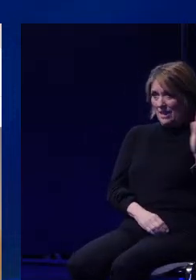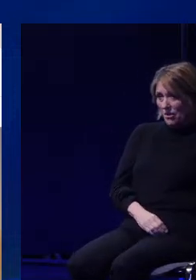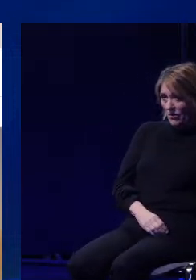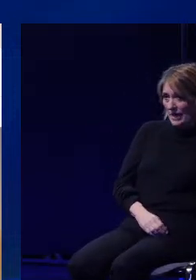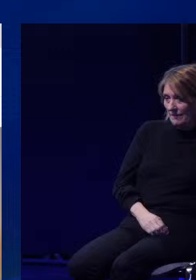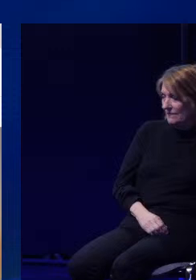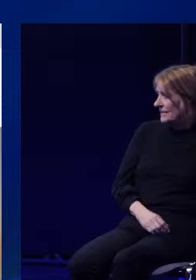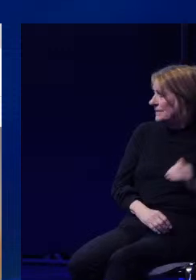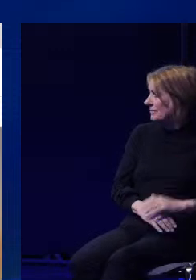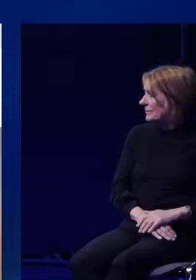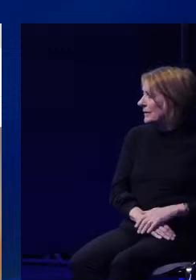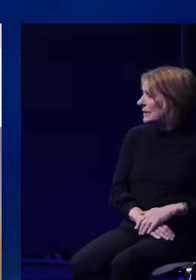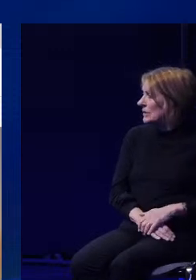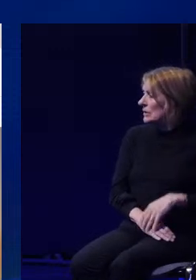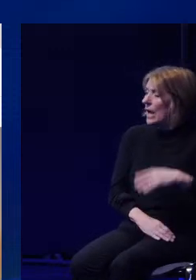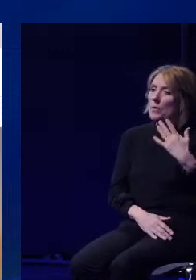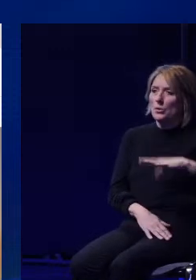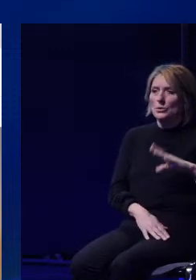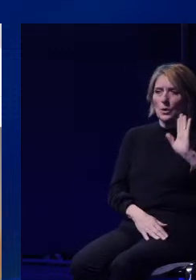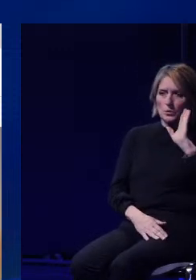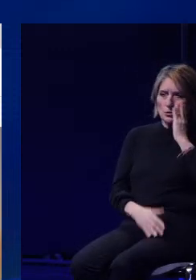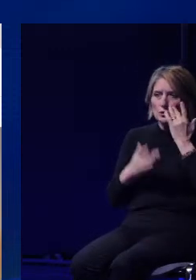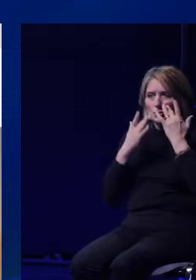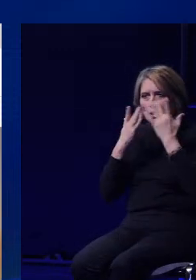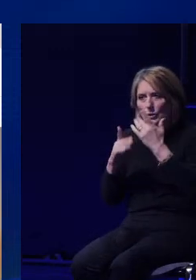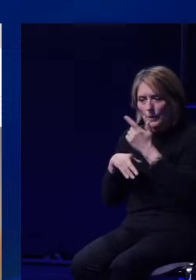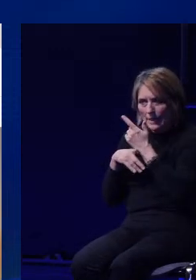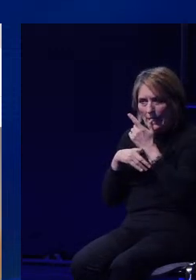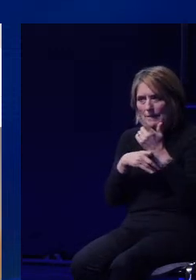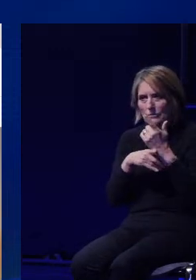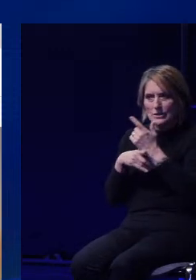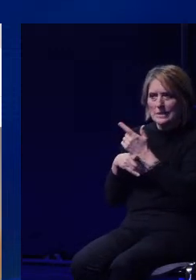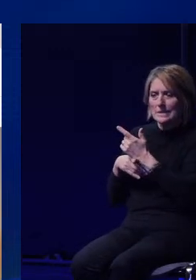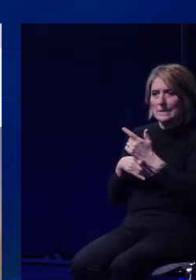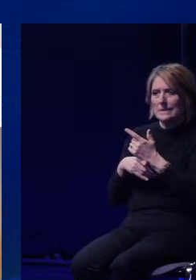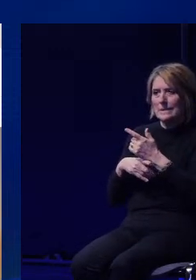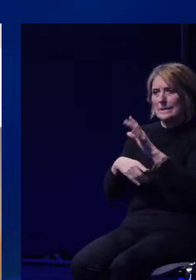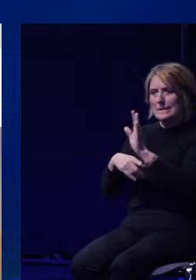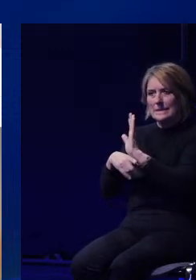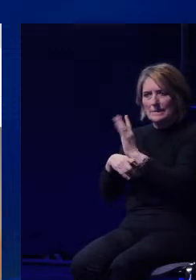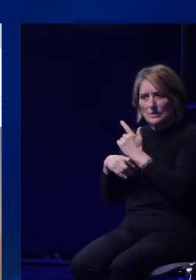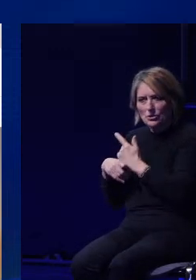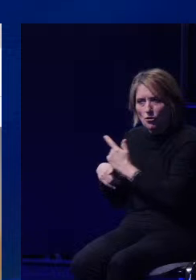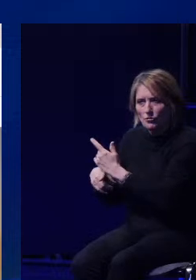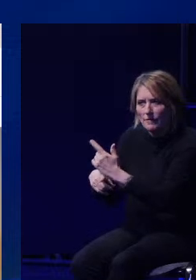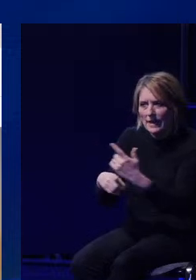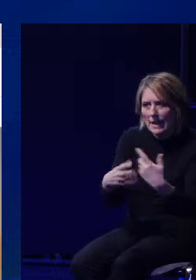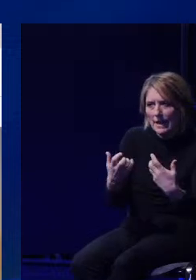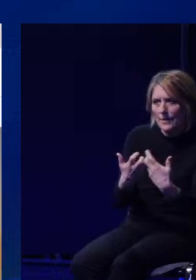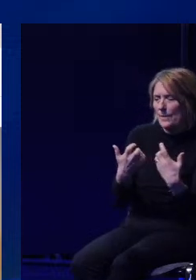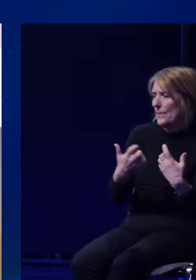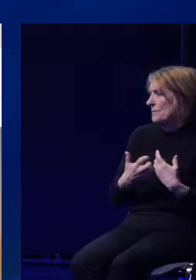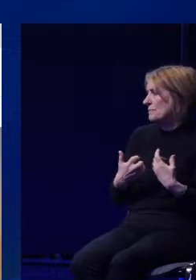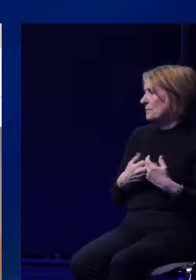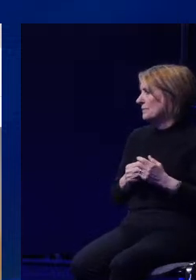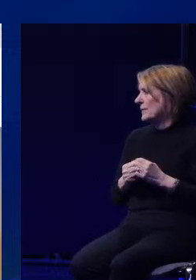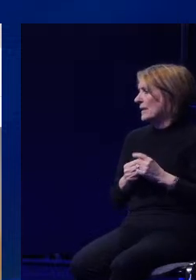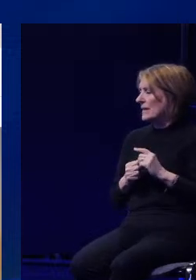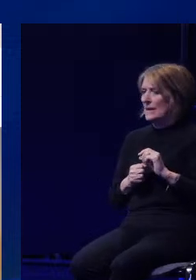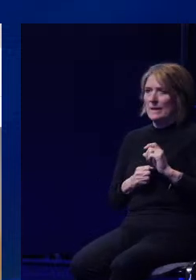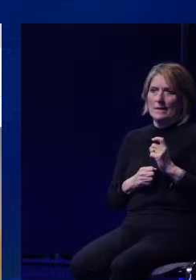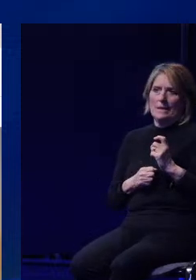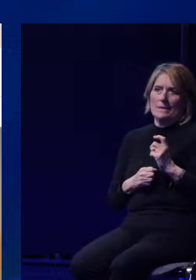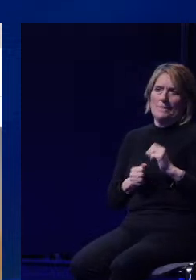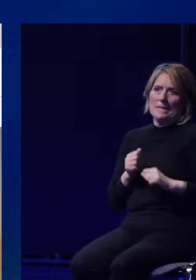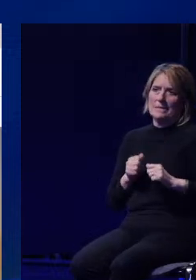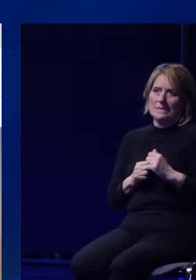go directly into cameras and cinematography. Now, how are we doing on time? I think I have another 7 minutes at